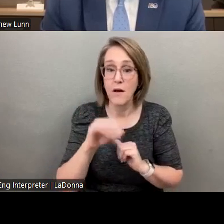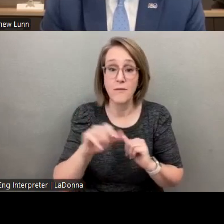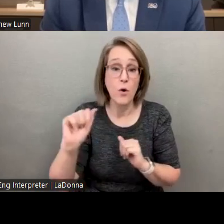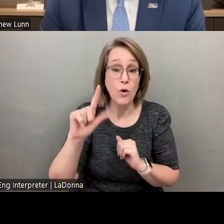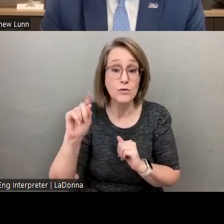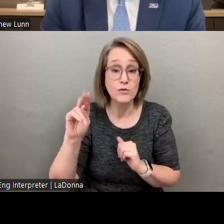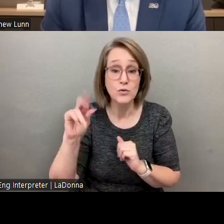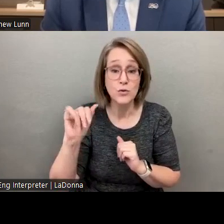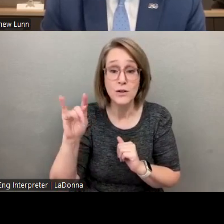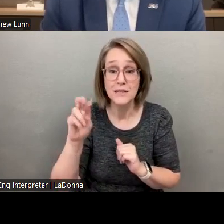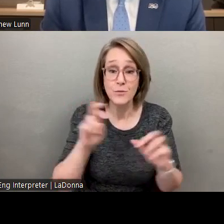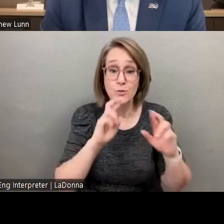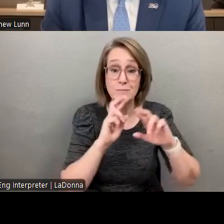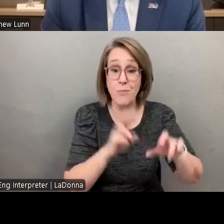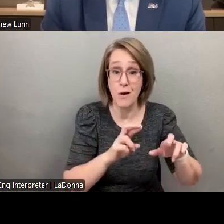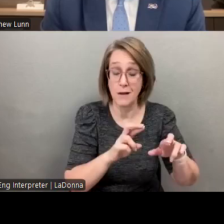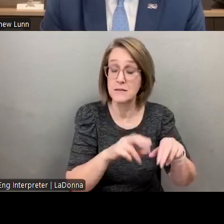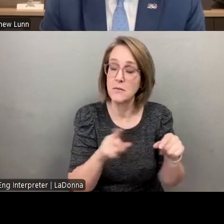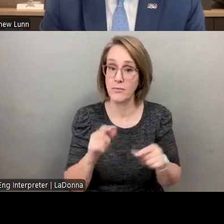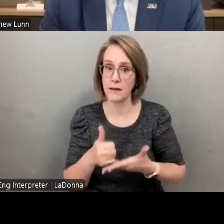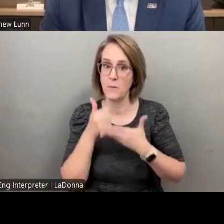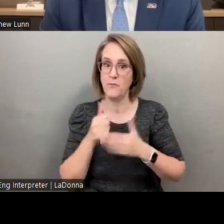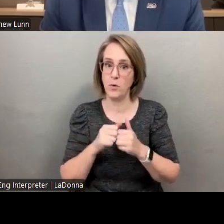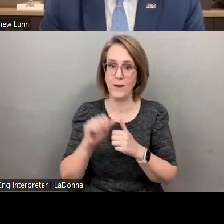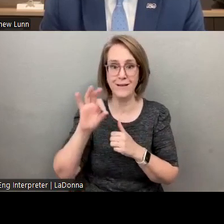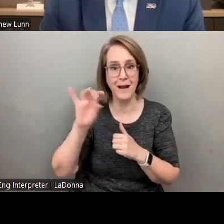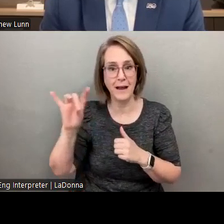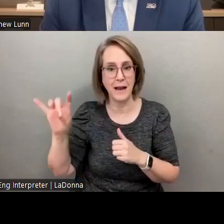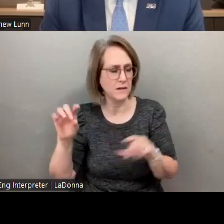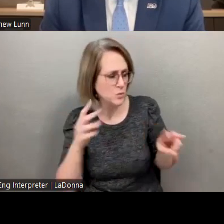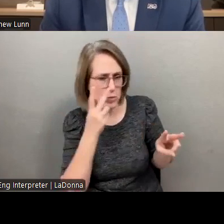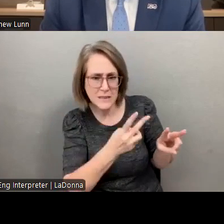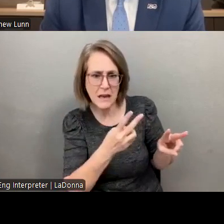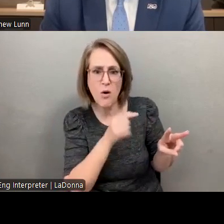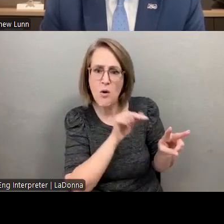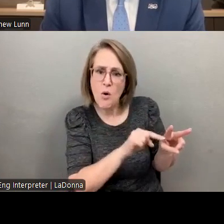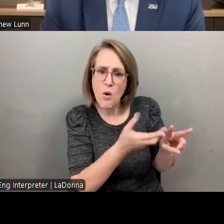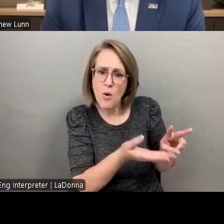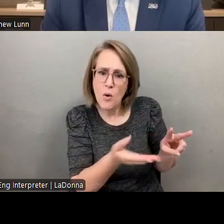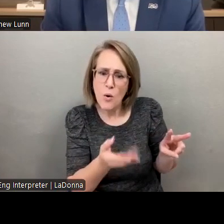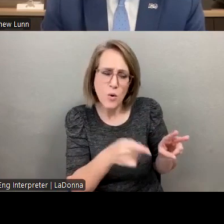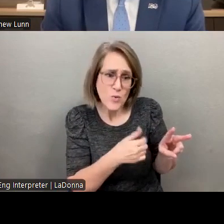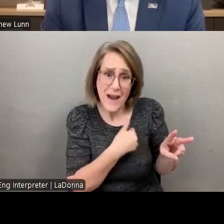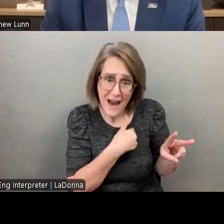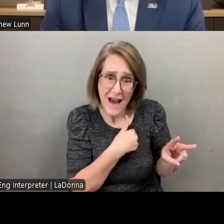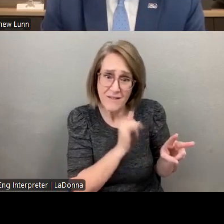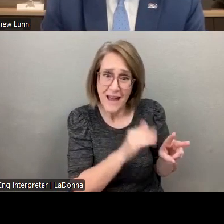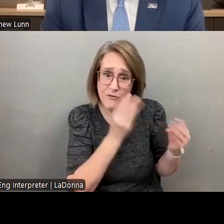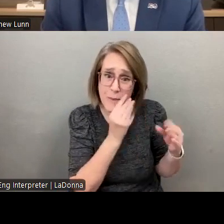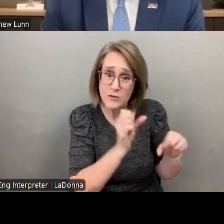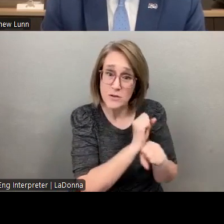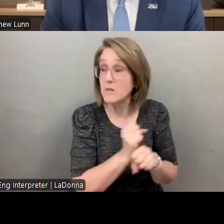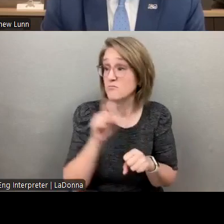state. This is really helpful in the 988 space so that everyone has access to those resources. That lives in the Colorado 911 Resource Center, if anyone